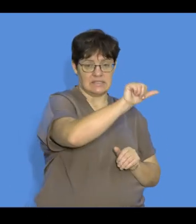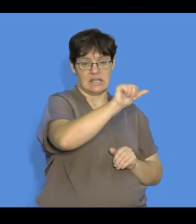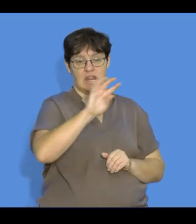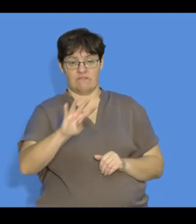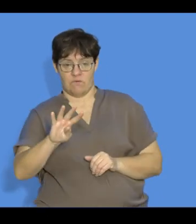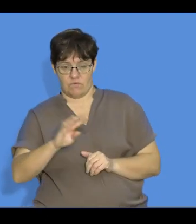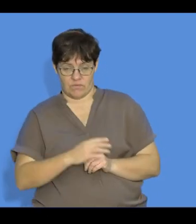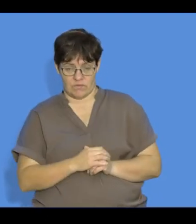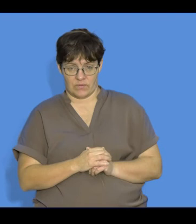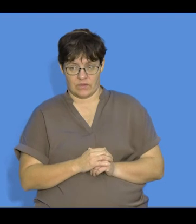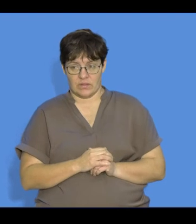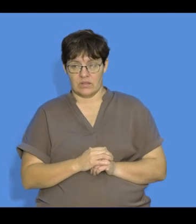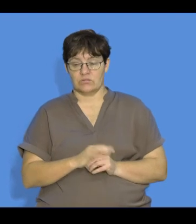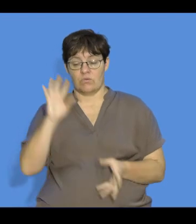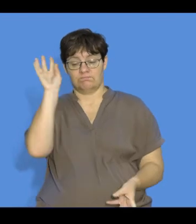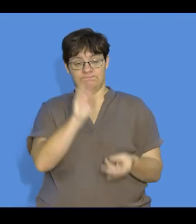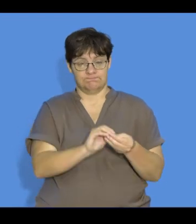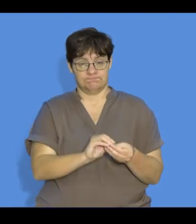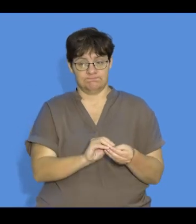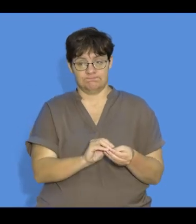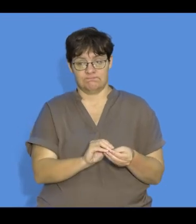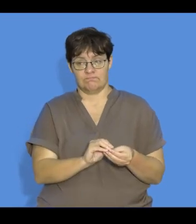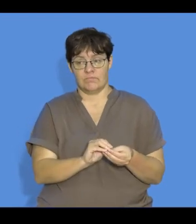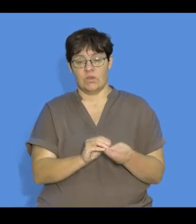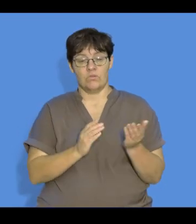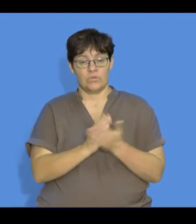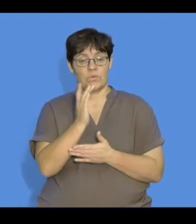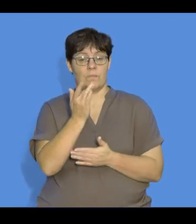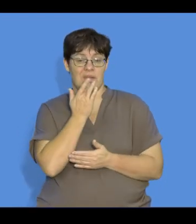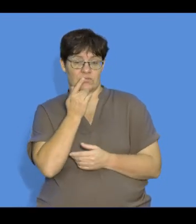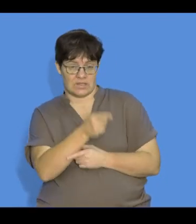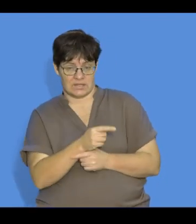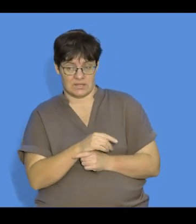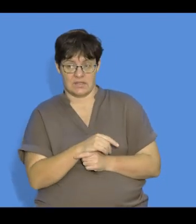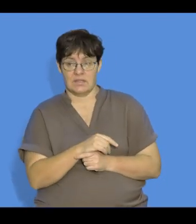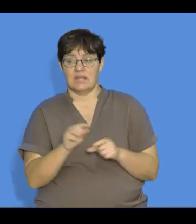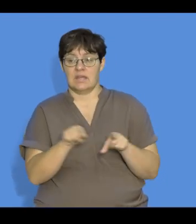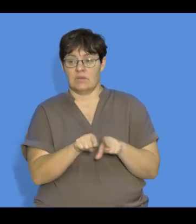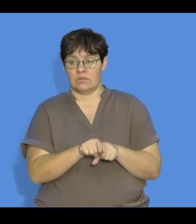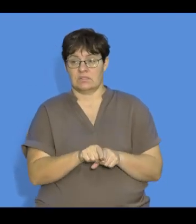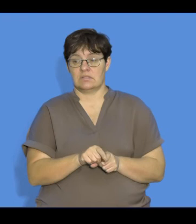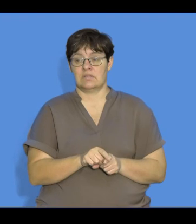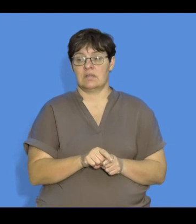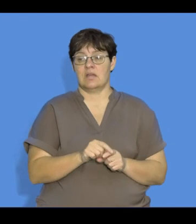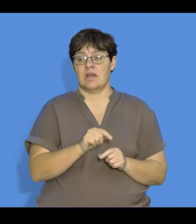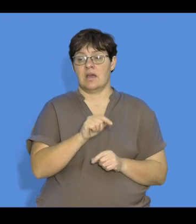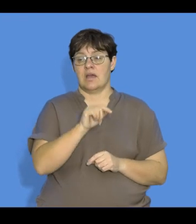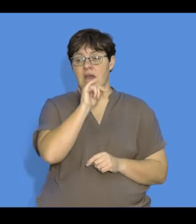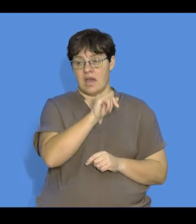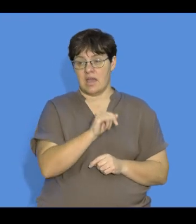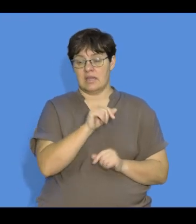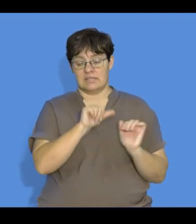ohm. In other words, we are saying that the total current through the battery in the circuit is equals to current through the 6